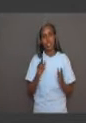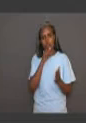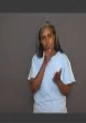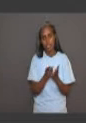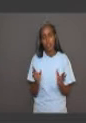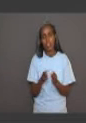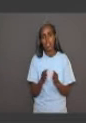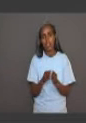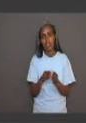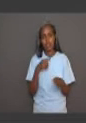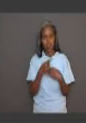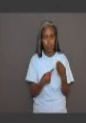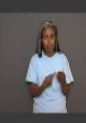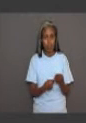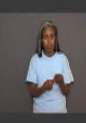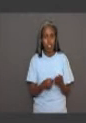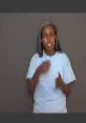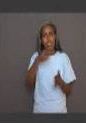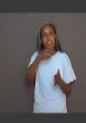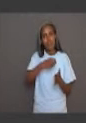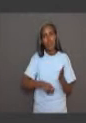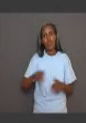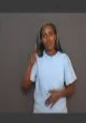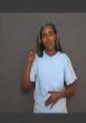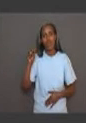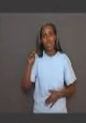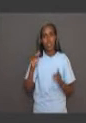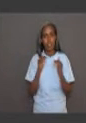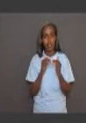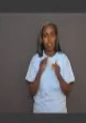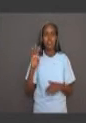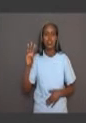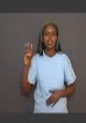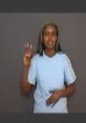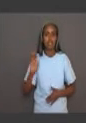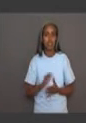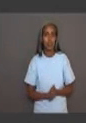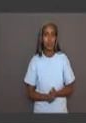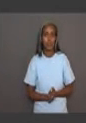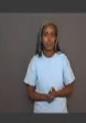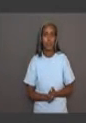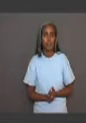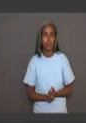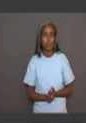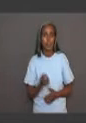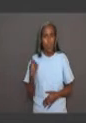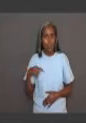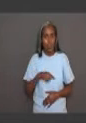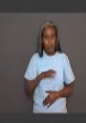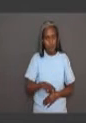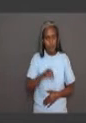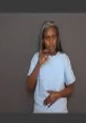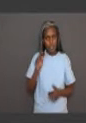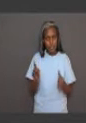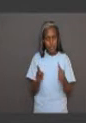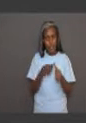dataset. So, the value of n is 6. We find that